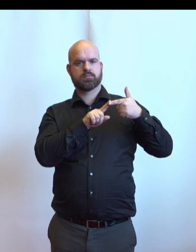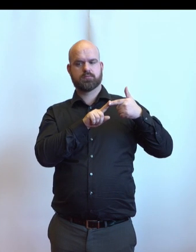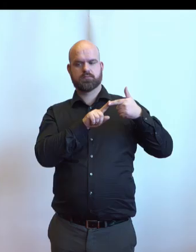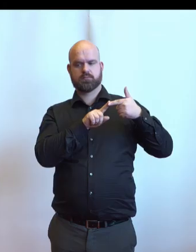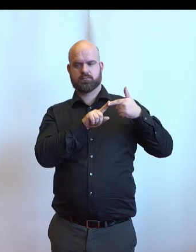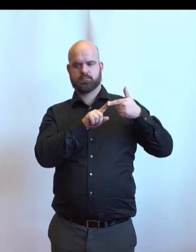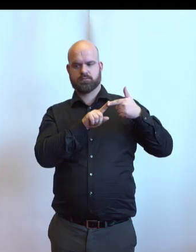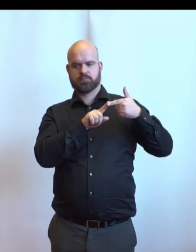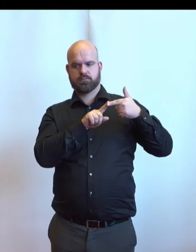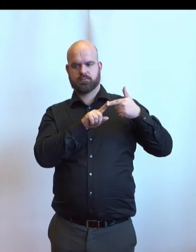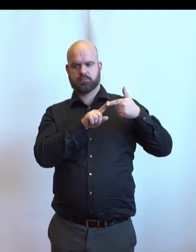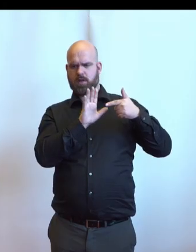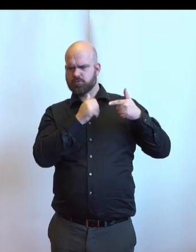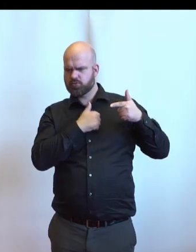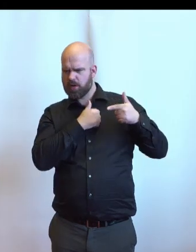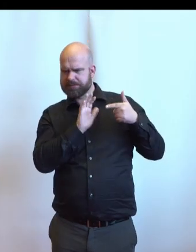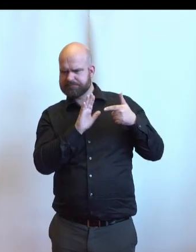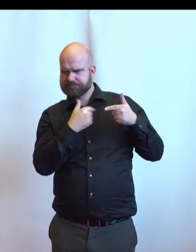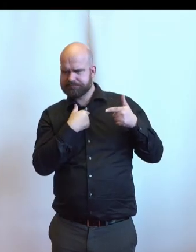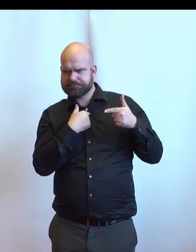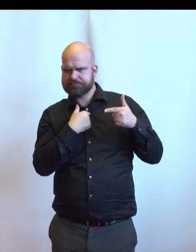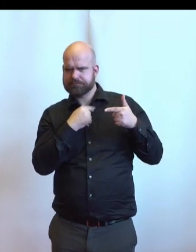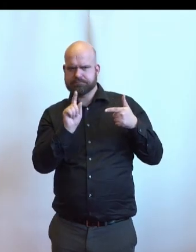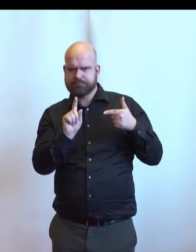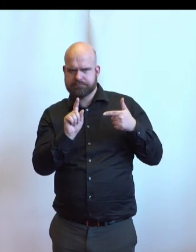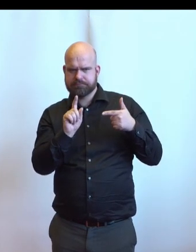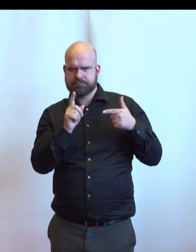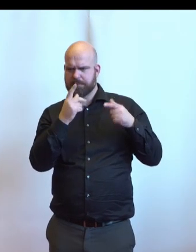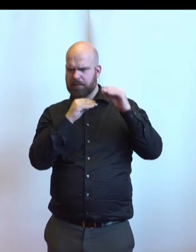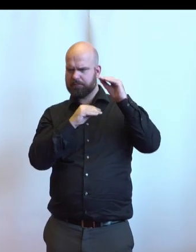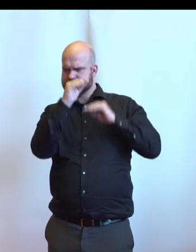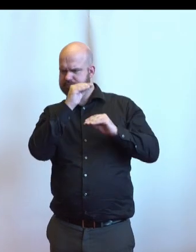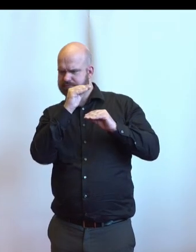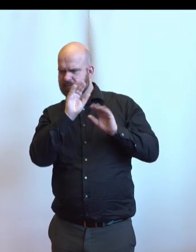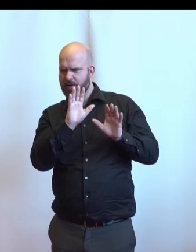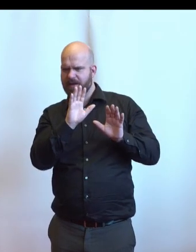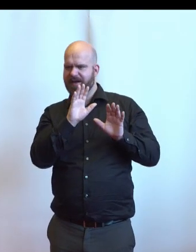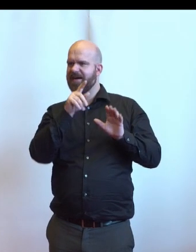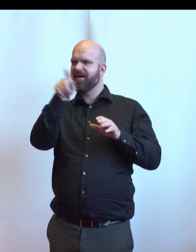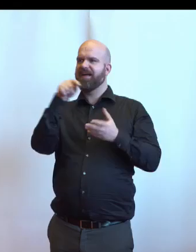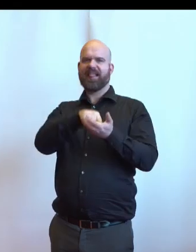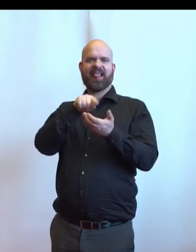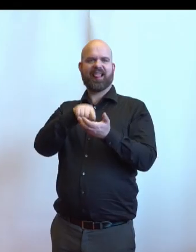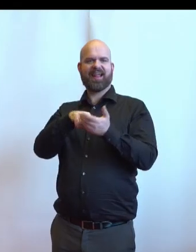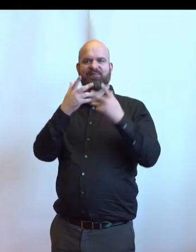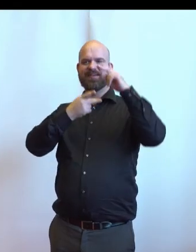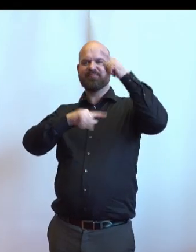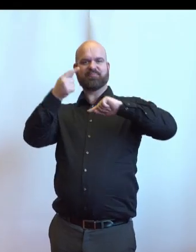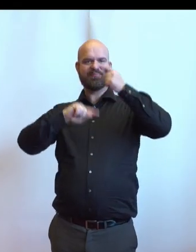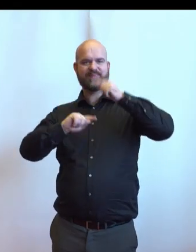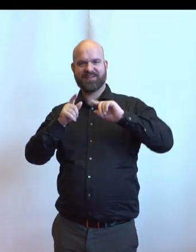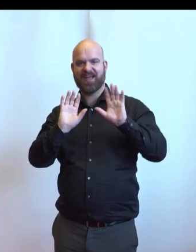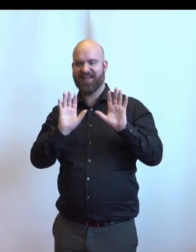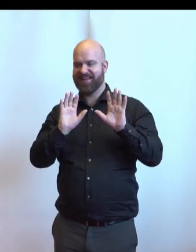So additional technical, well, actually changed. So now this is real time. Thank you for participating. So company